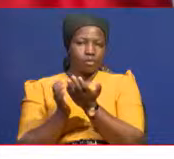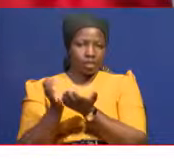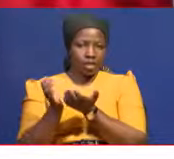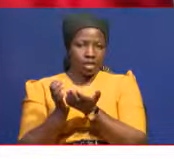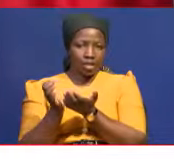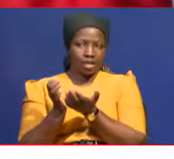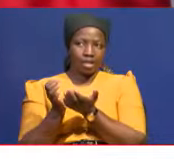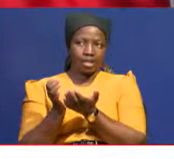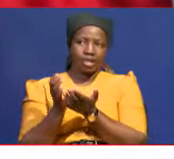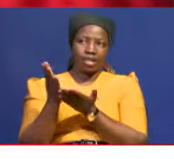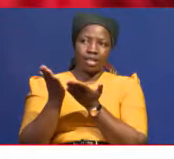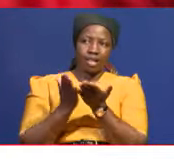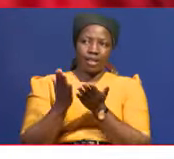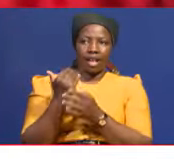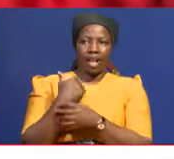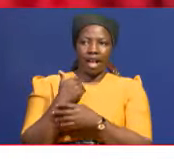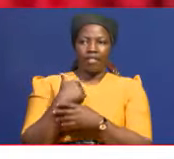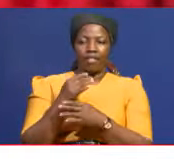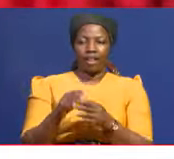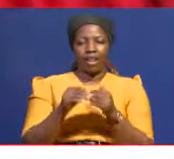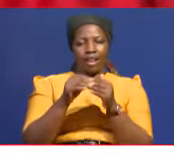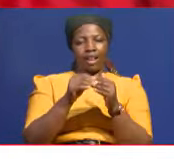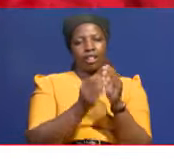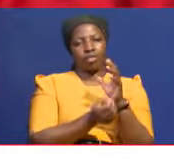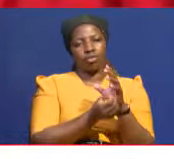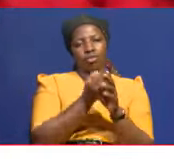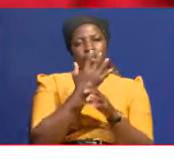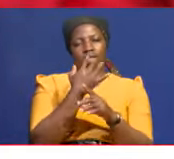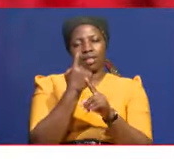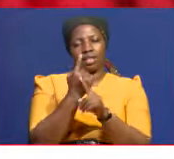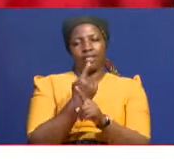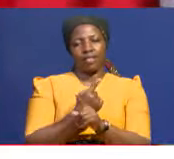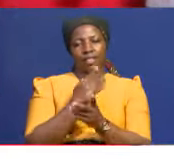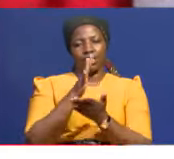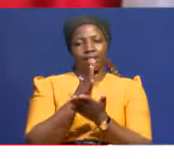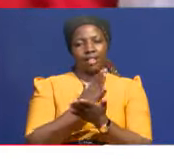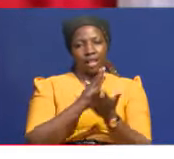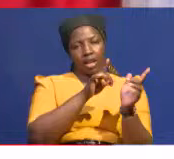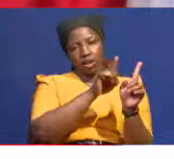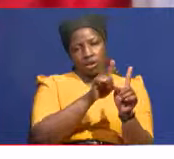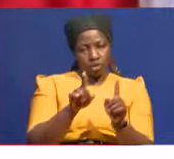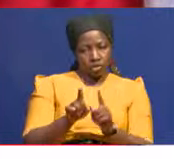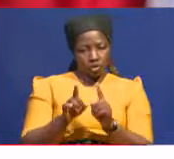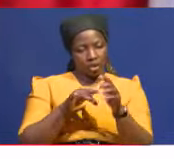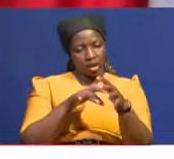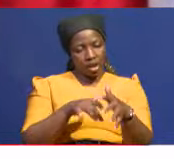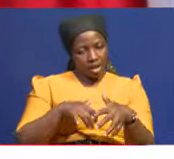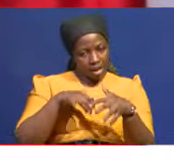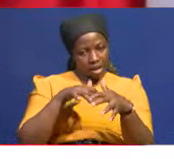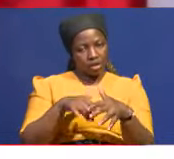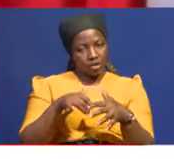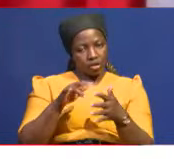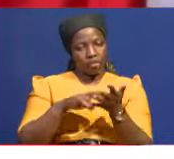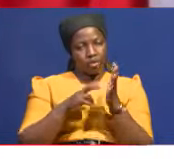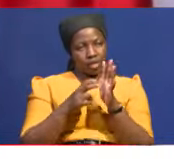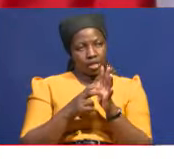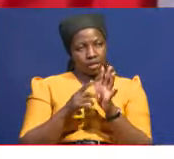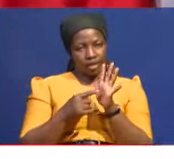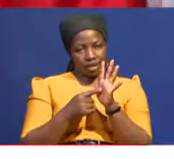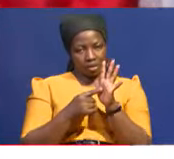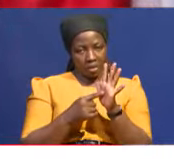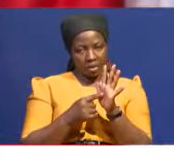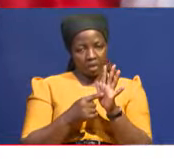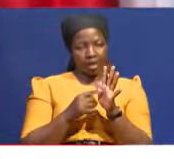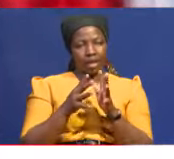UNES Limited, has spurred growth in various sectors. Similarly, agricultural projects such